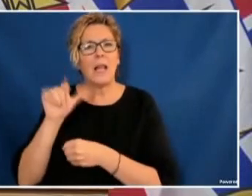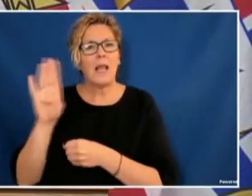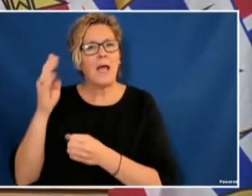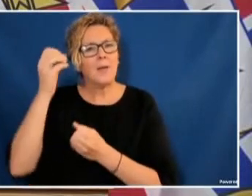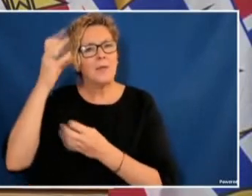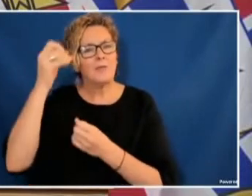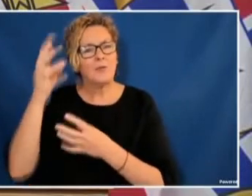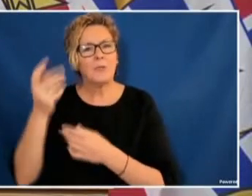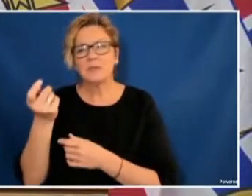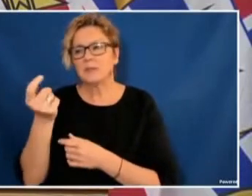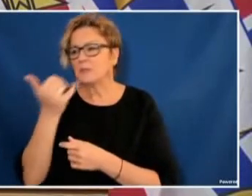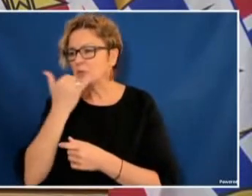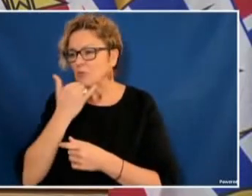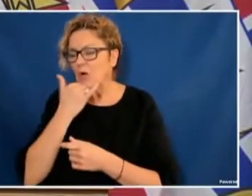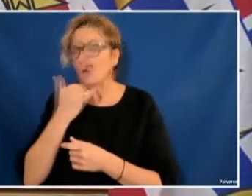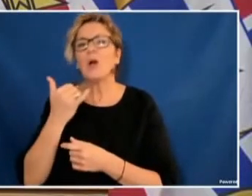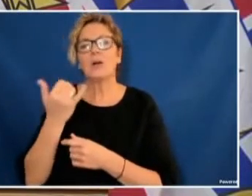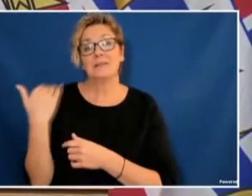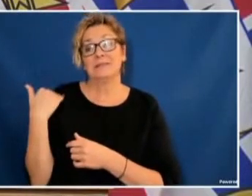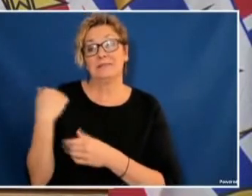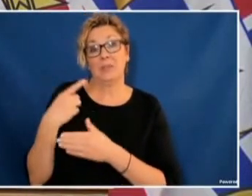We now have